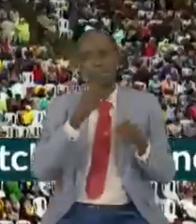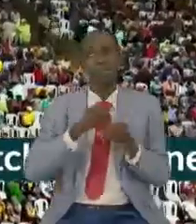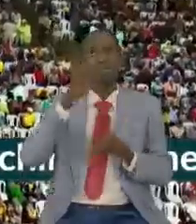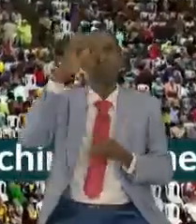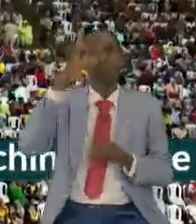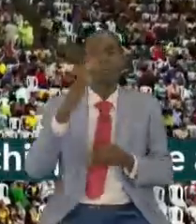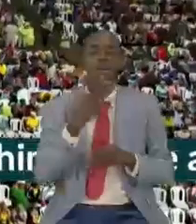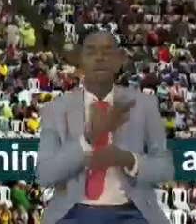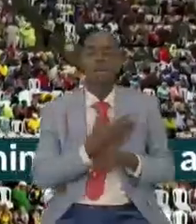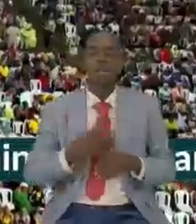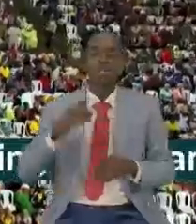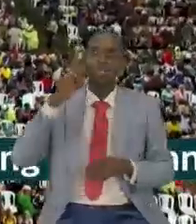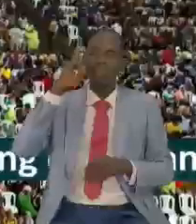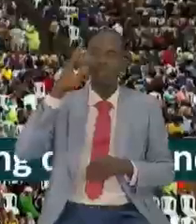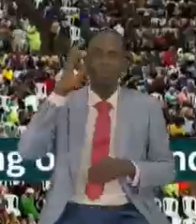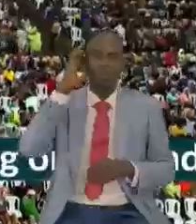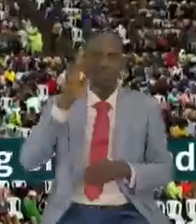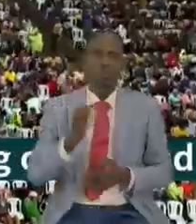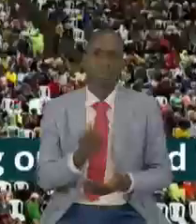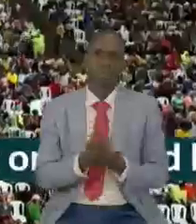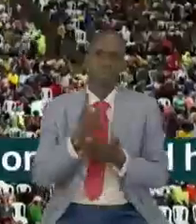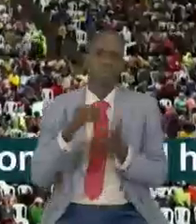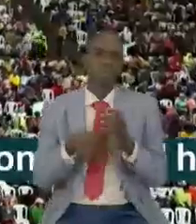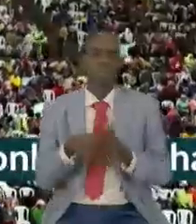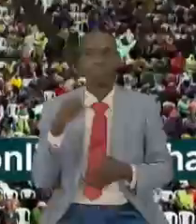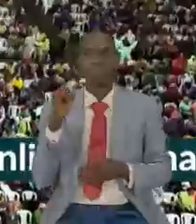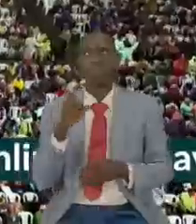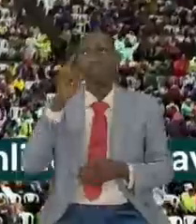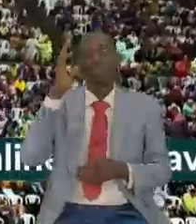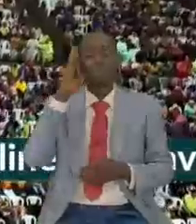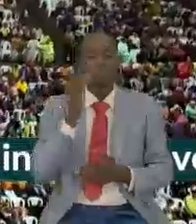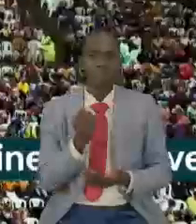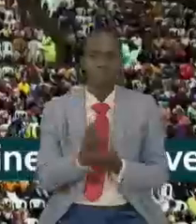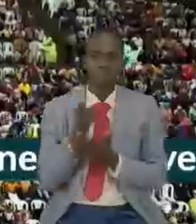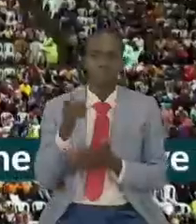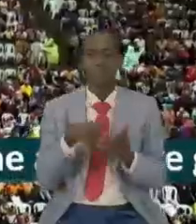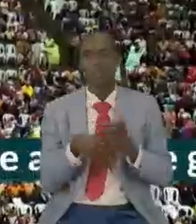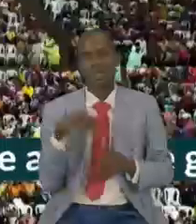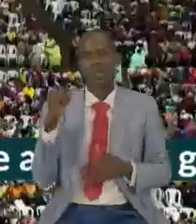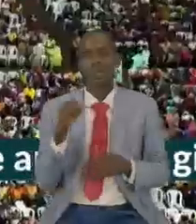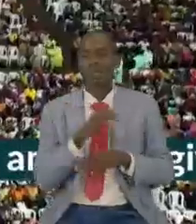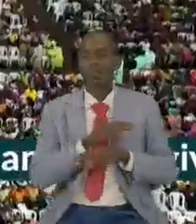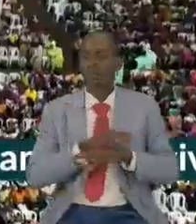Because there are souls, living souls. don't miss them.